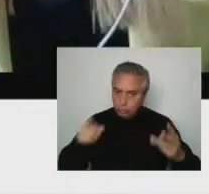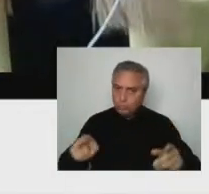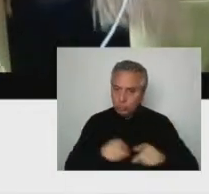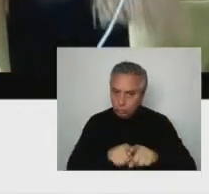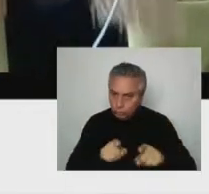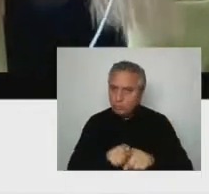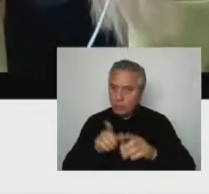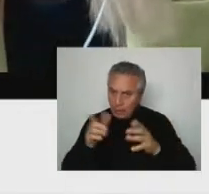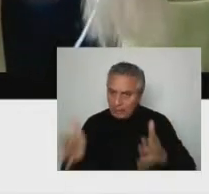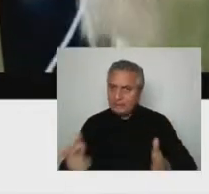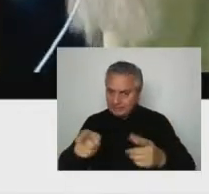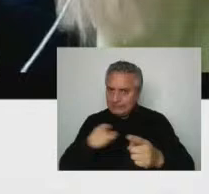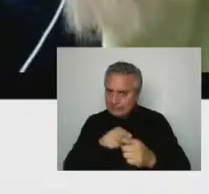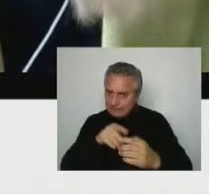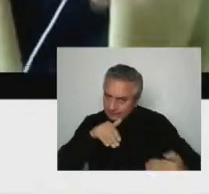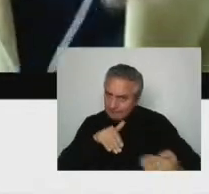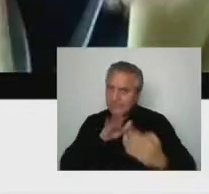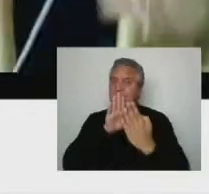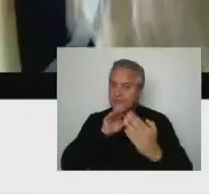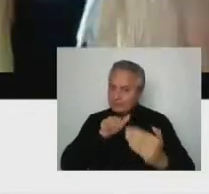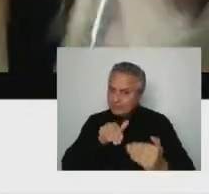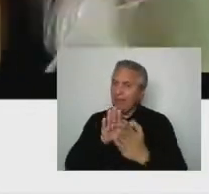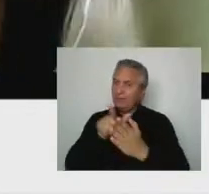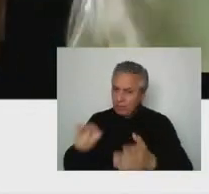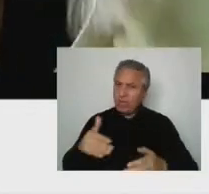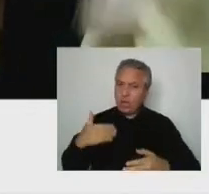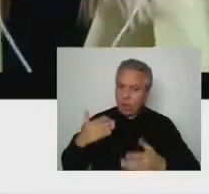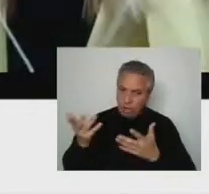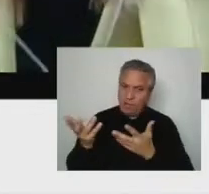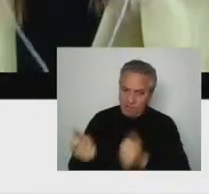challenging position. There is tremendous educational